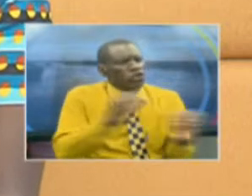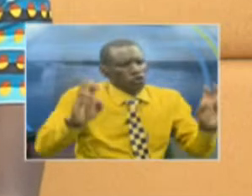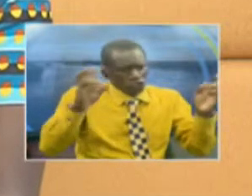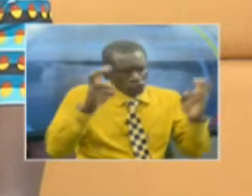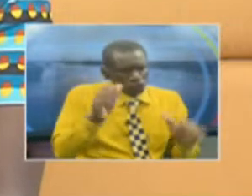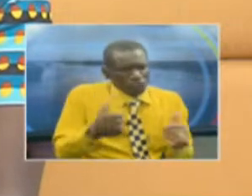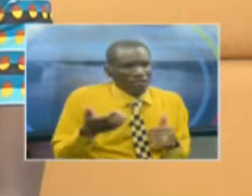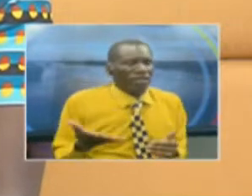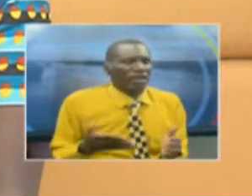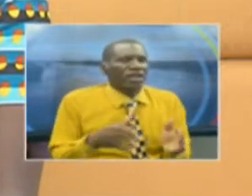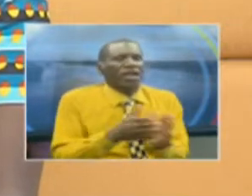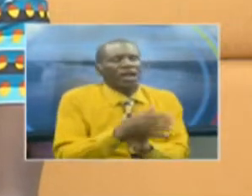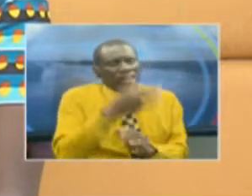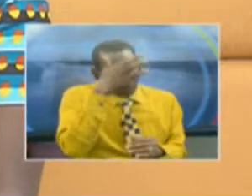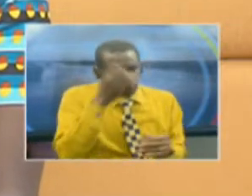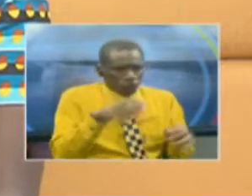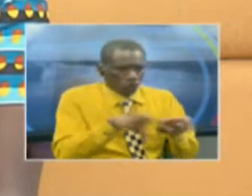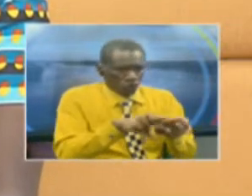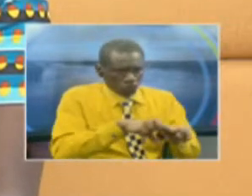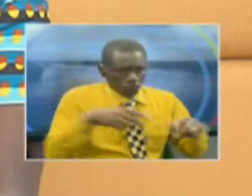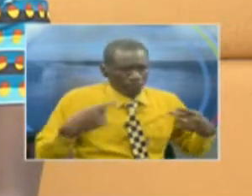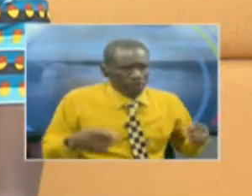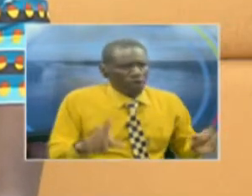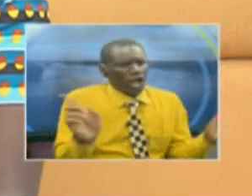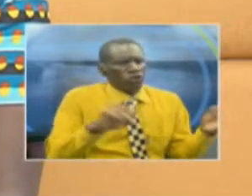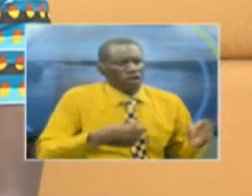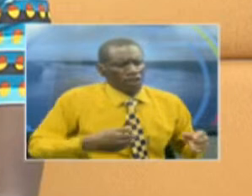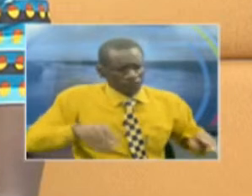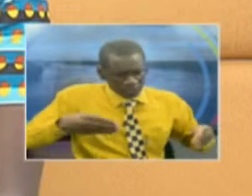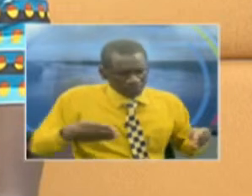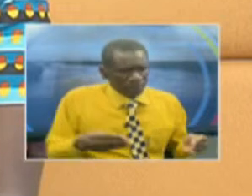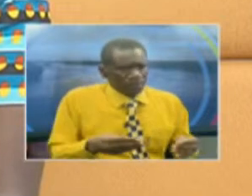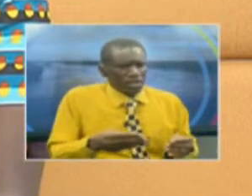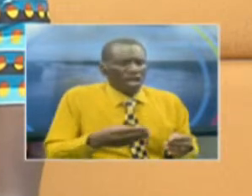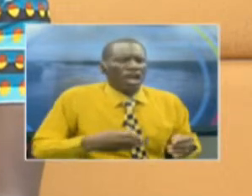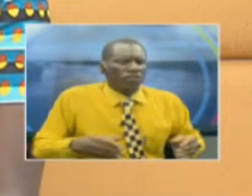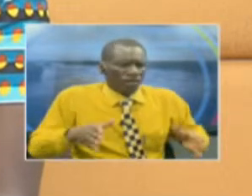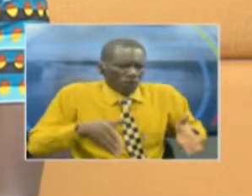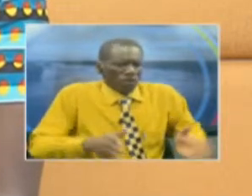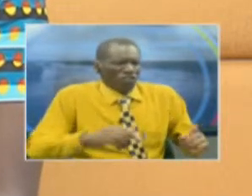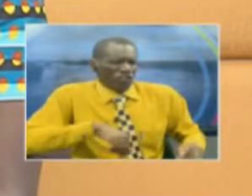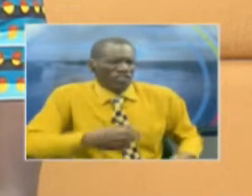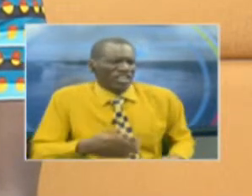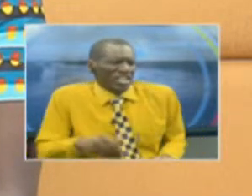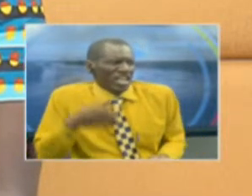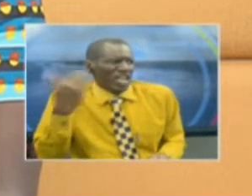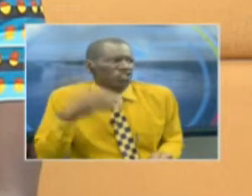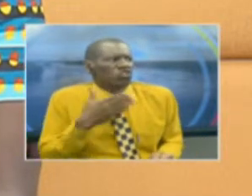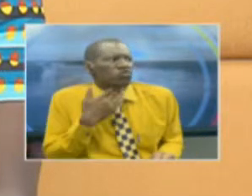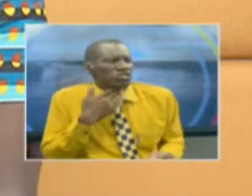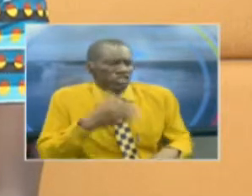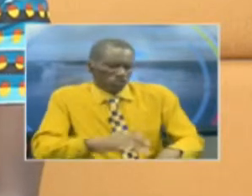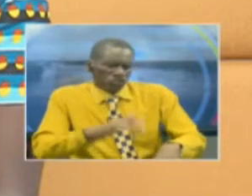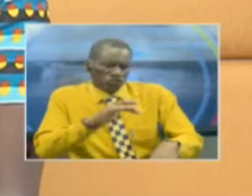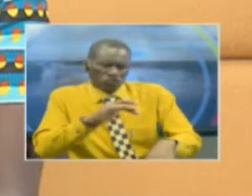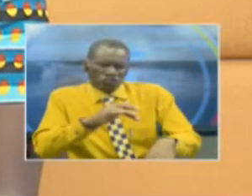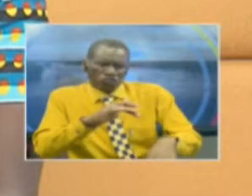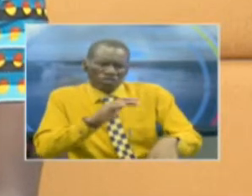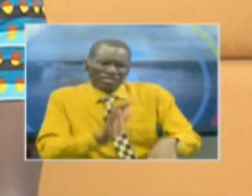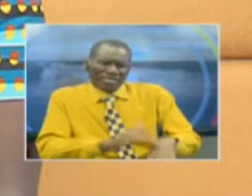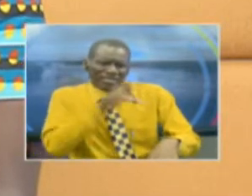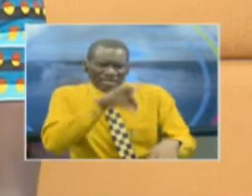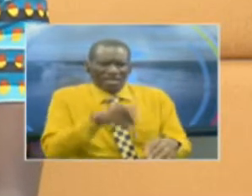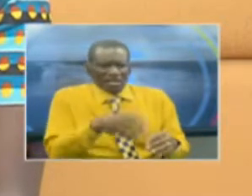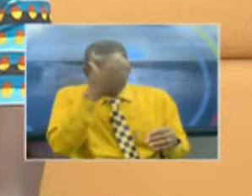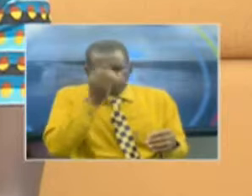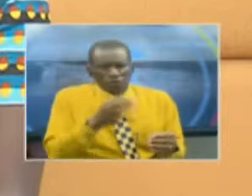pending, and because also the people who do not have a disability have a tendency of feeling, I don't want to touch that nerve because you're going to